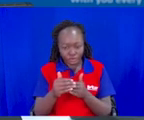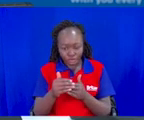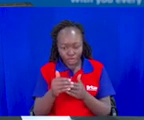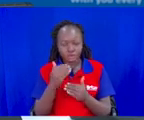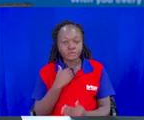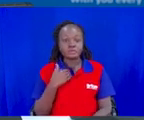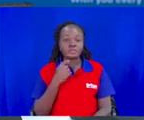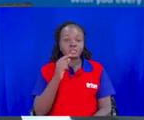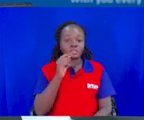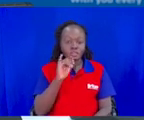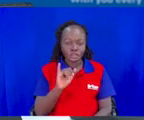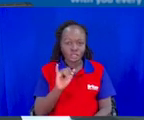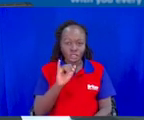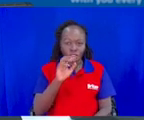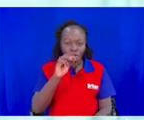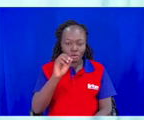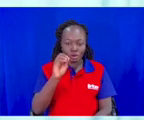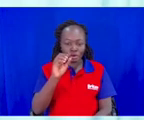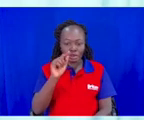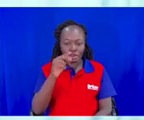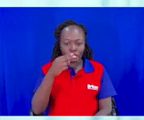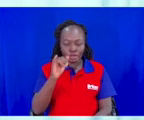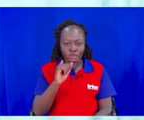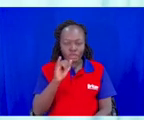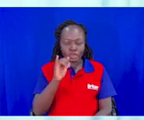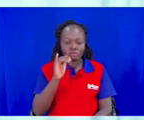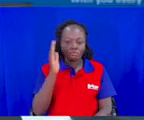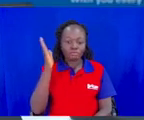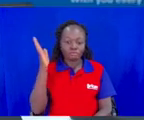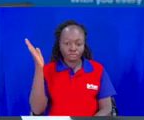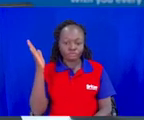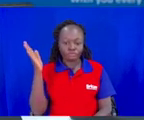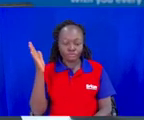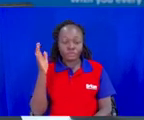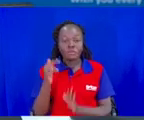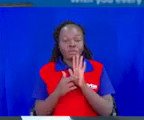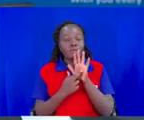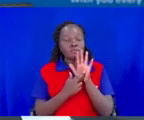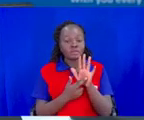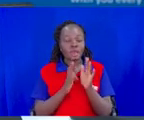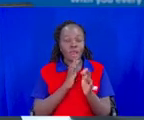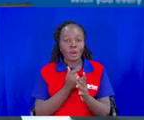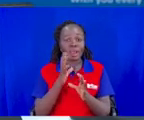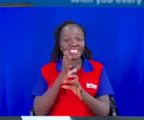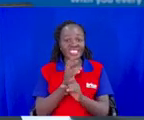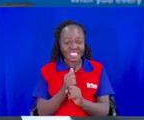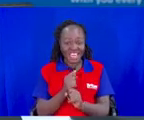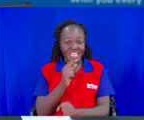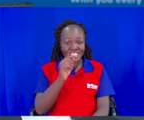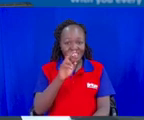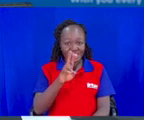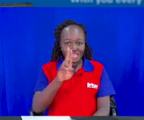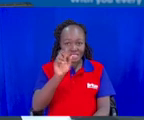Mr. Timothy Demwa. Mr. Timothy Demwa represents our trustees,